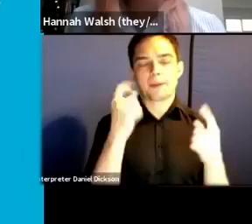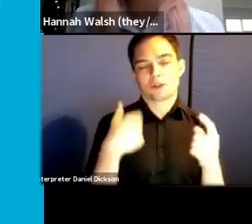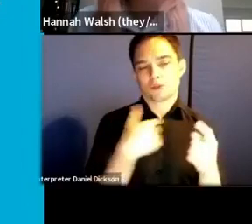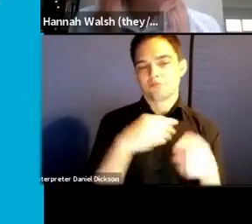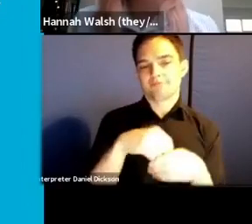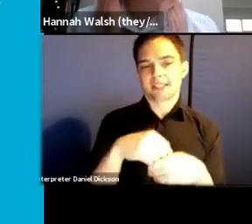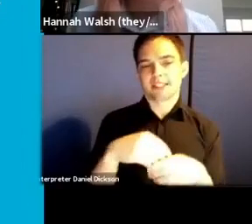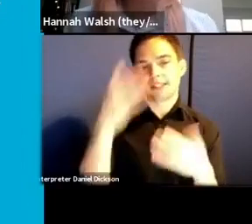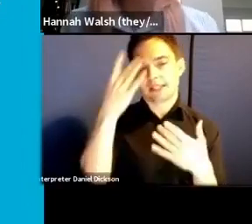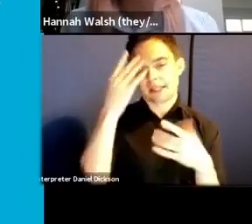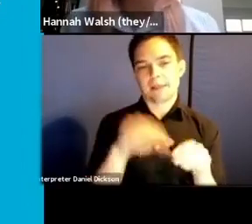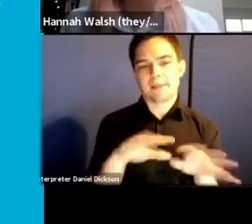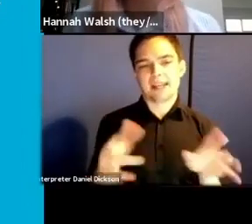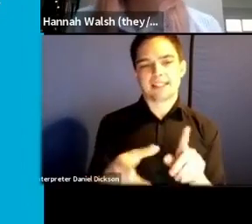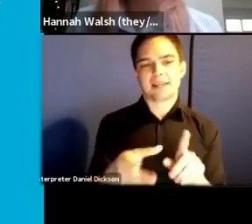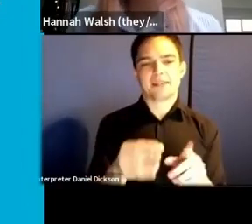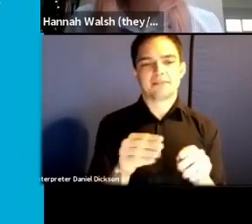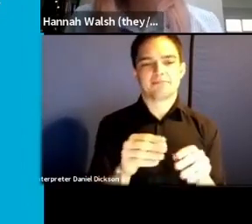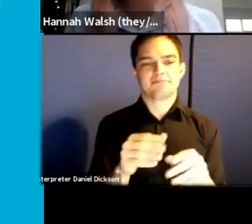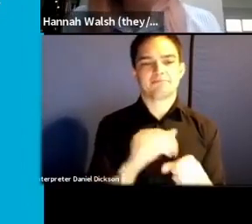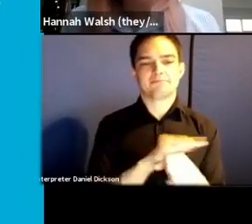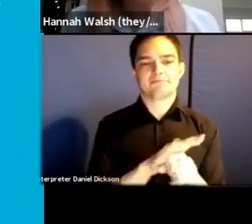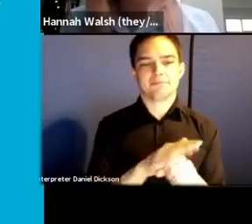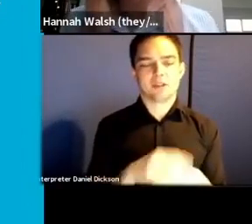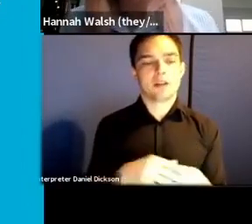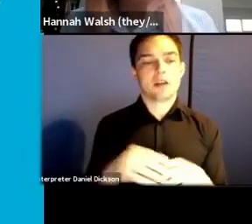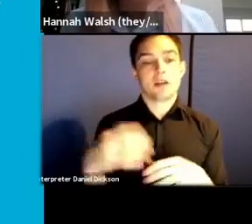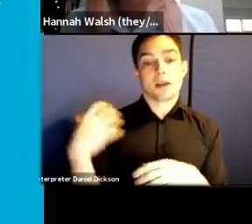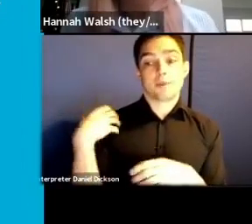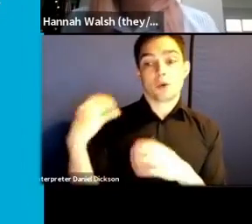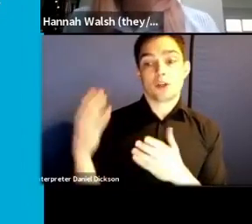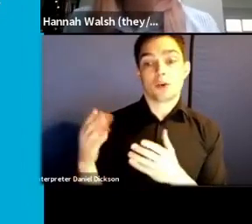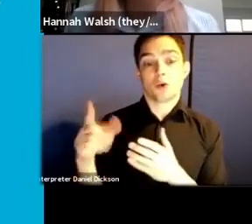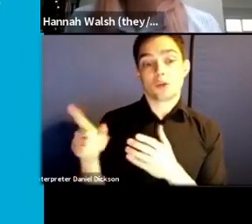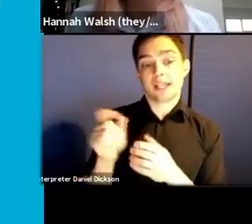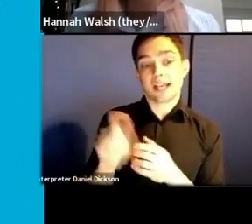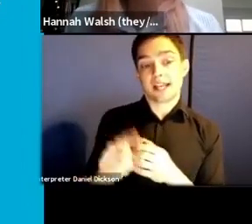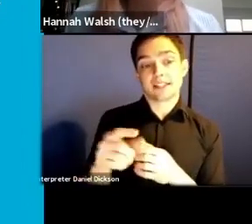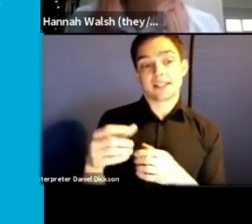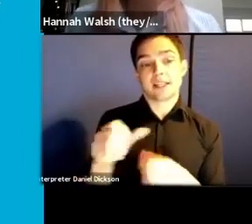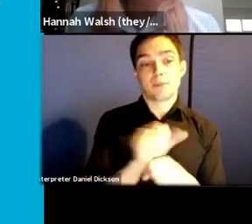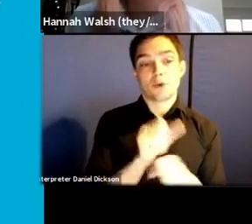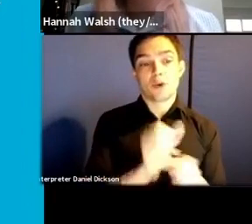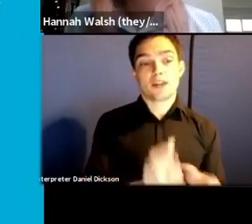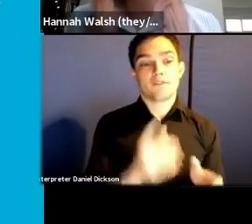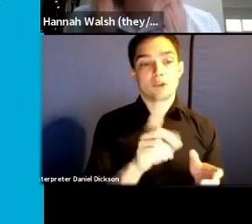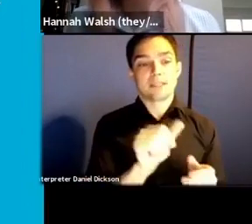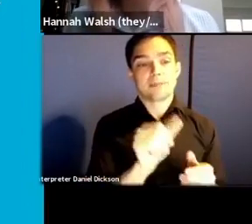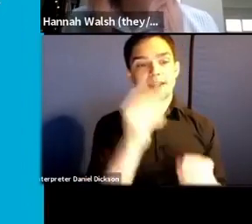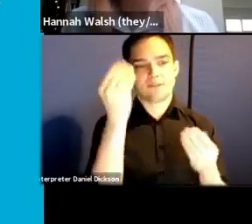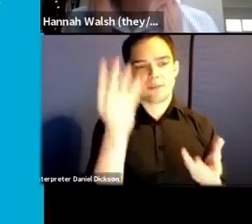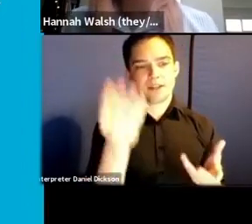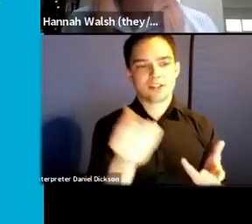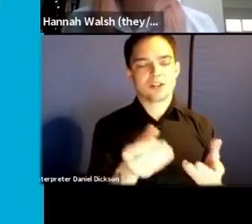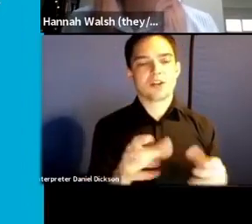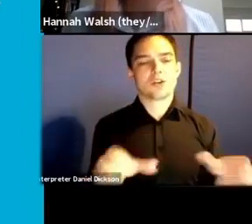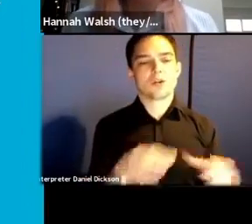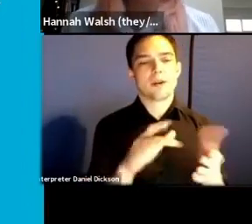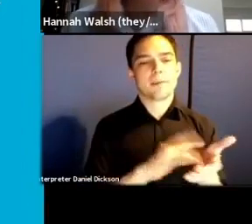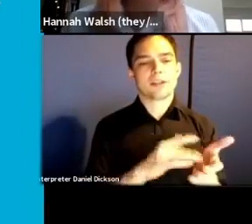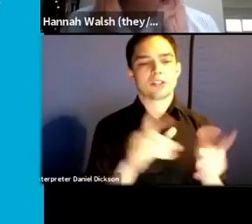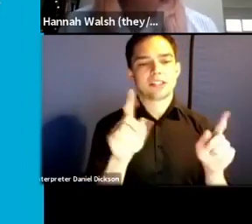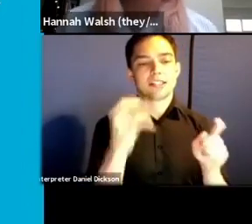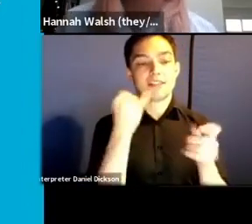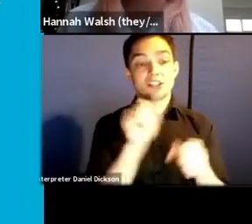the general rule under the ADA is that employers can only ask employees for disability information or perform medical tests if it's